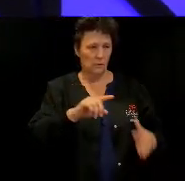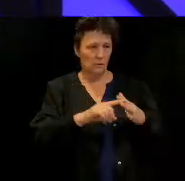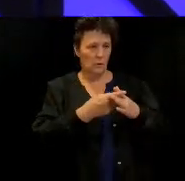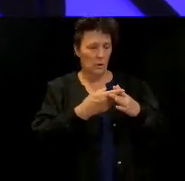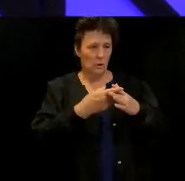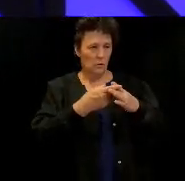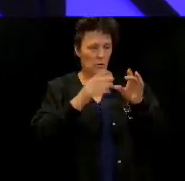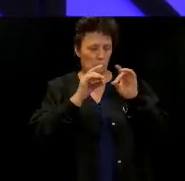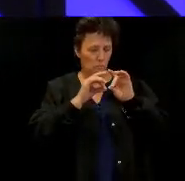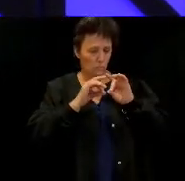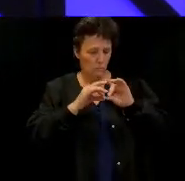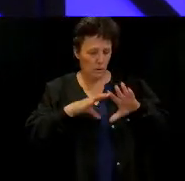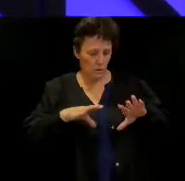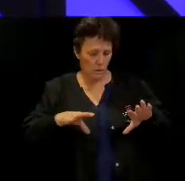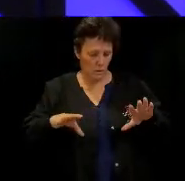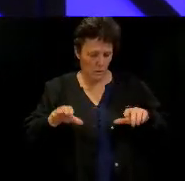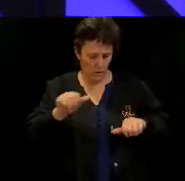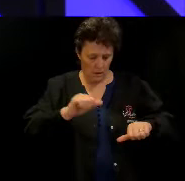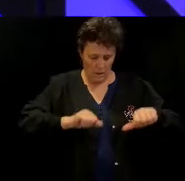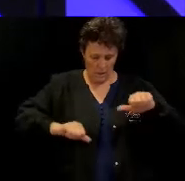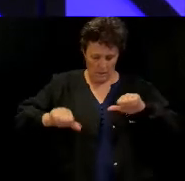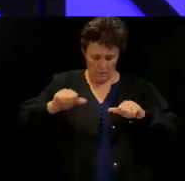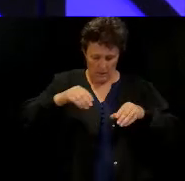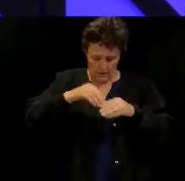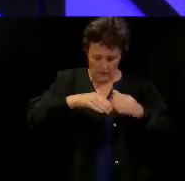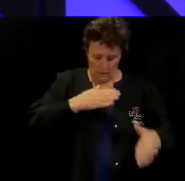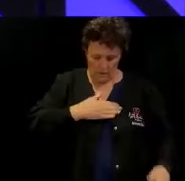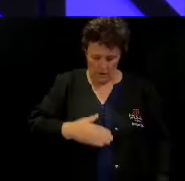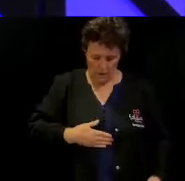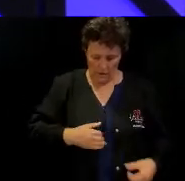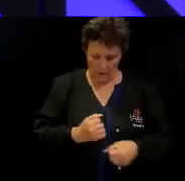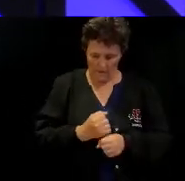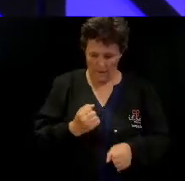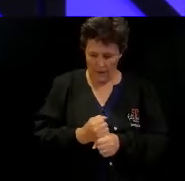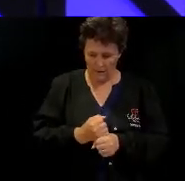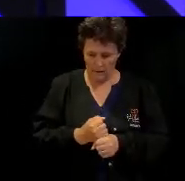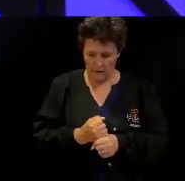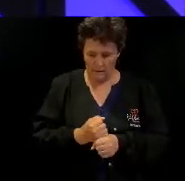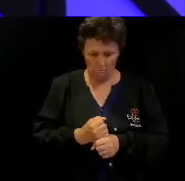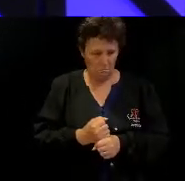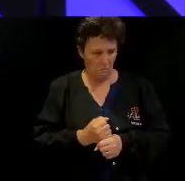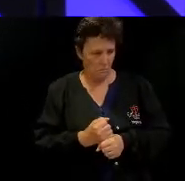release chemicals into your body that causes the